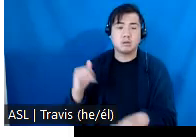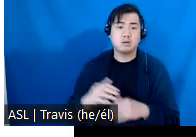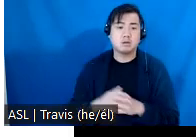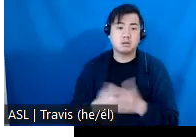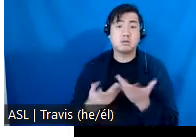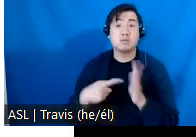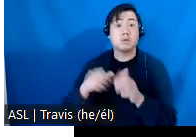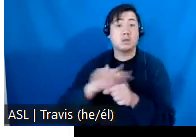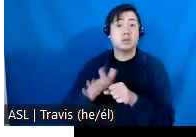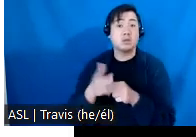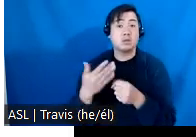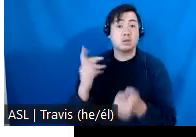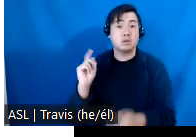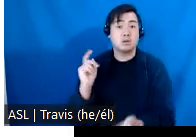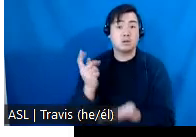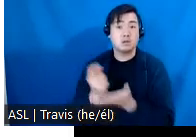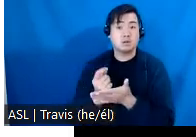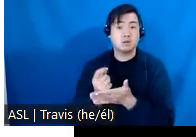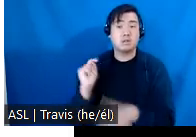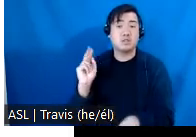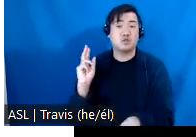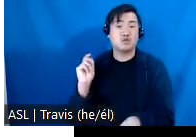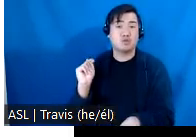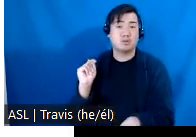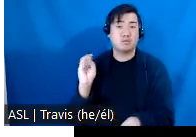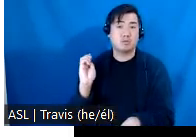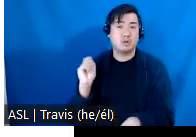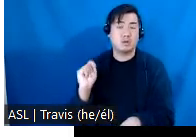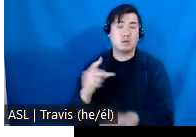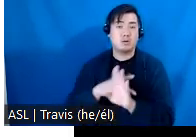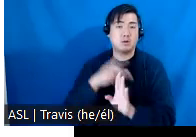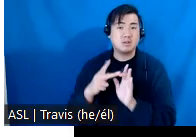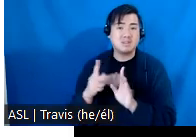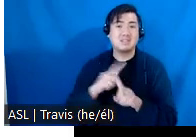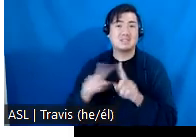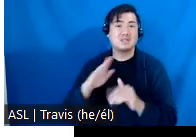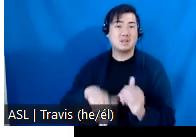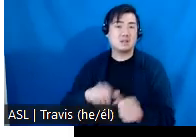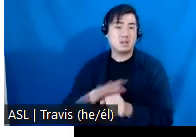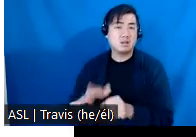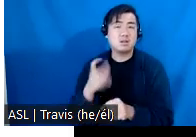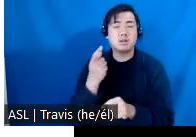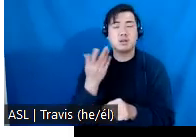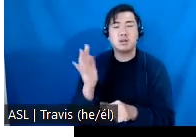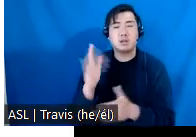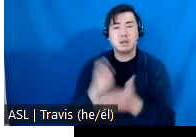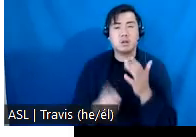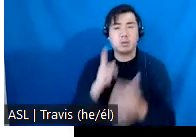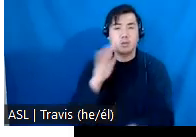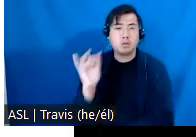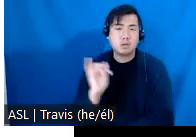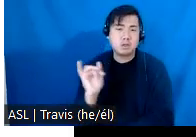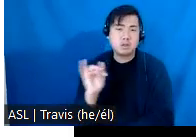COVID-19 treatment plans that are different than the COVID-19 vaccines, we're going to run similar costs for people around other